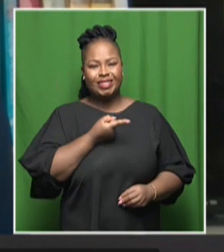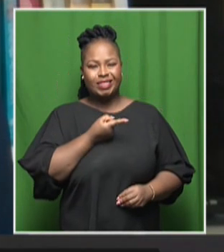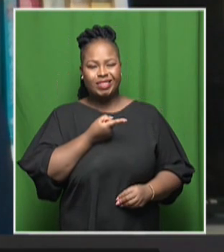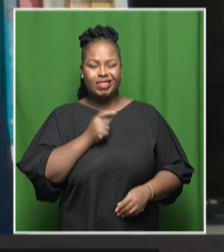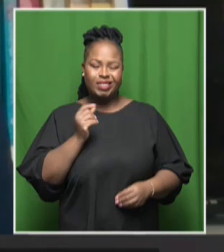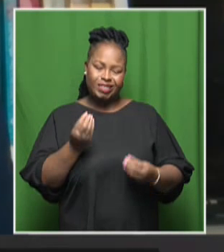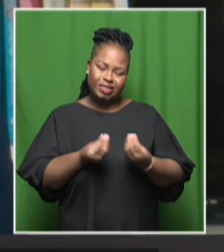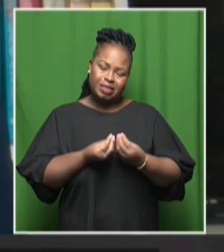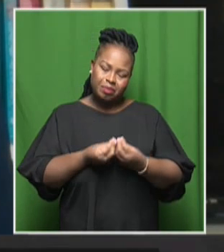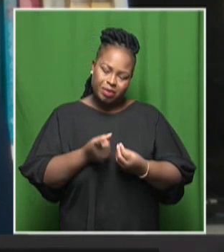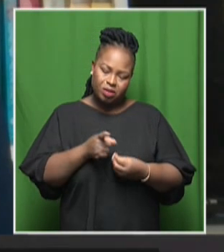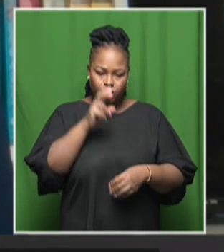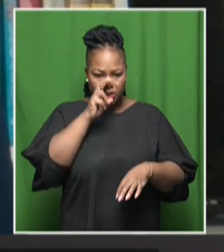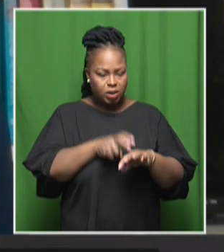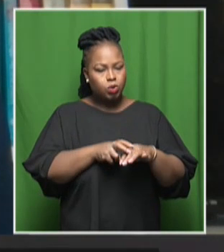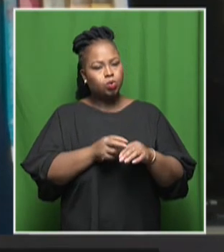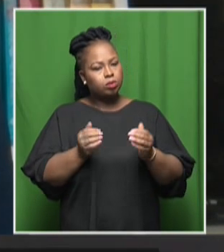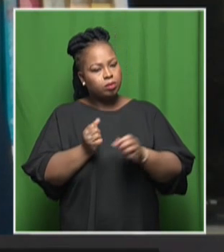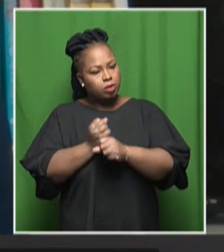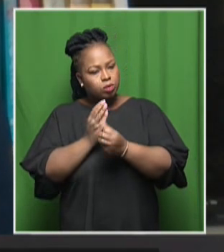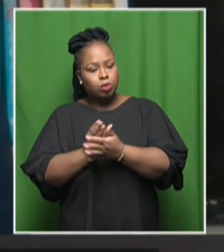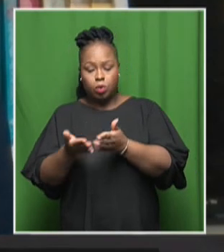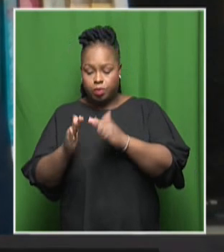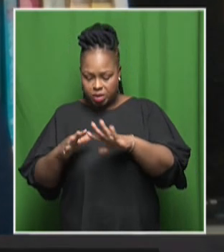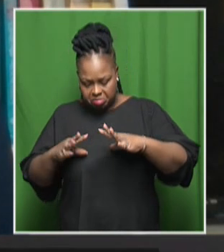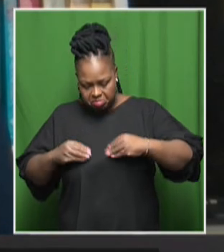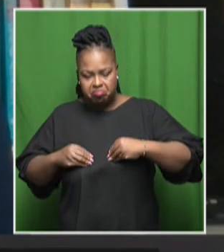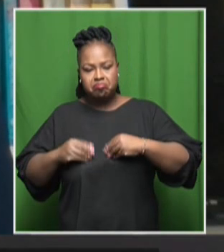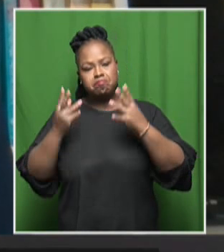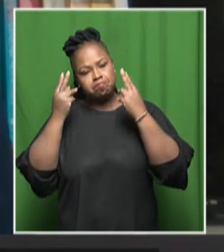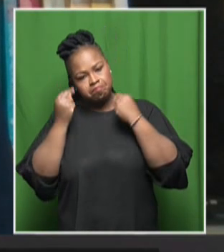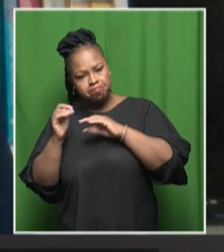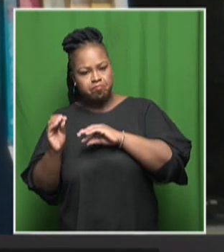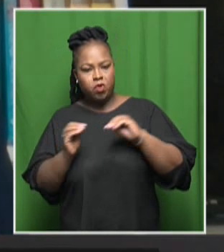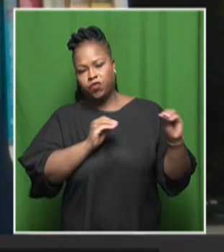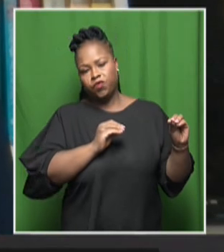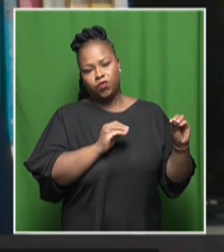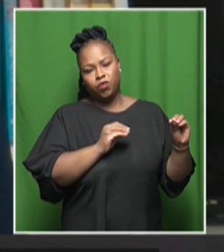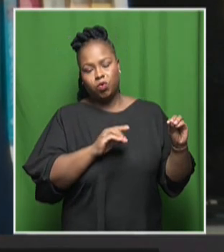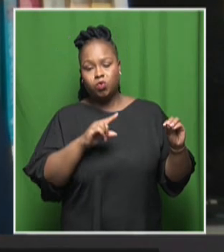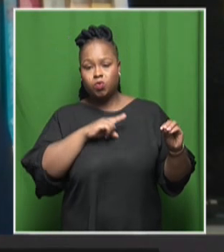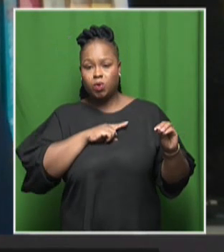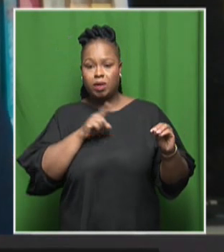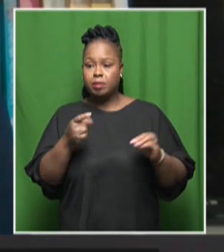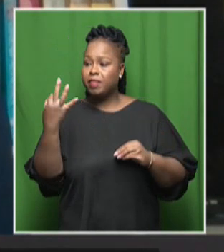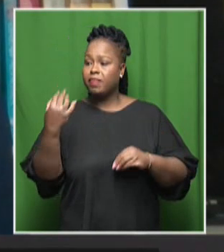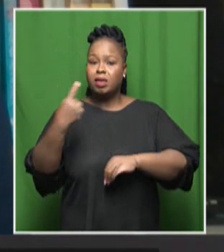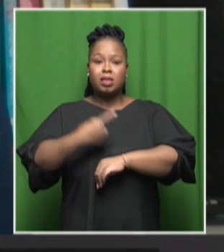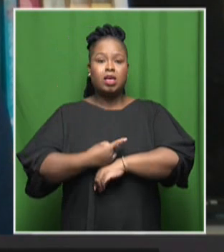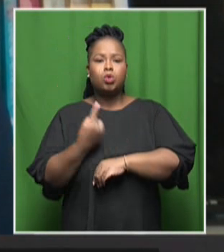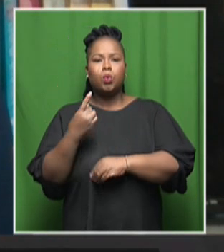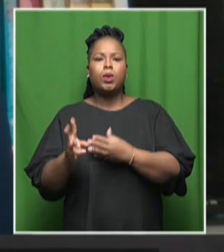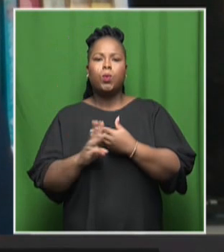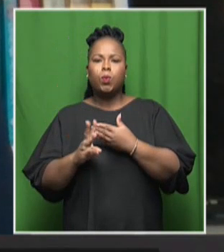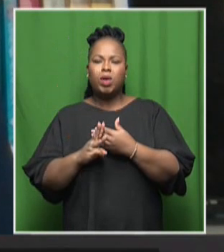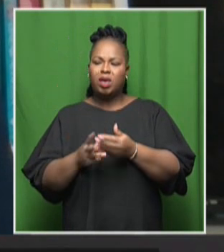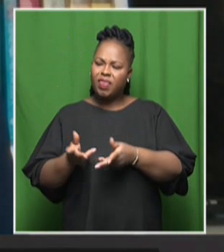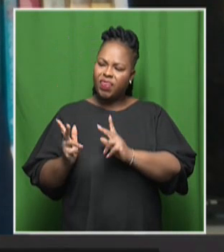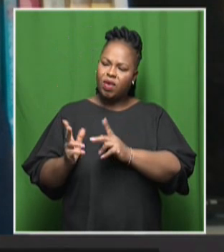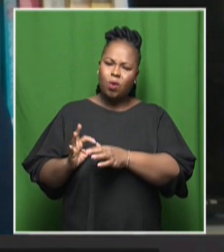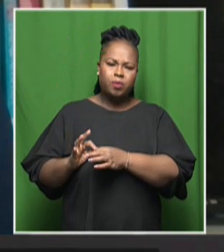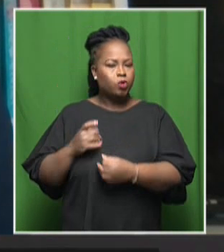it easier for communities to evacuate. Because if you must leave your home for, say, 3 days or a week, that's